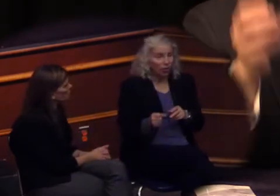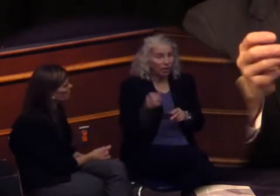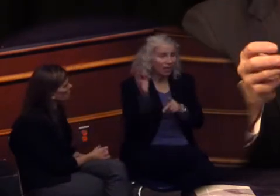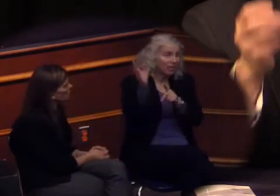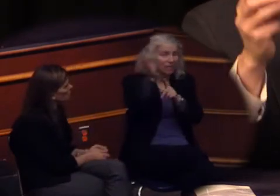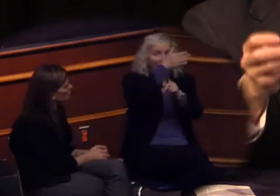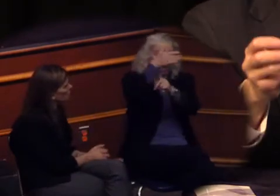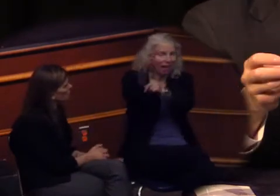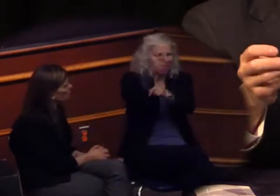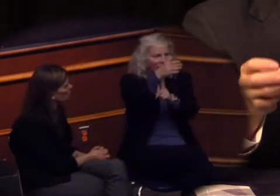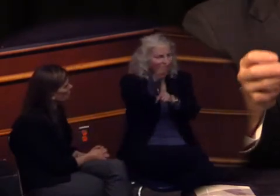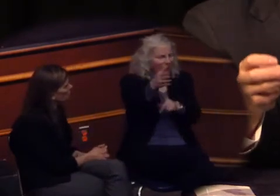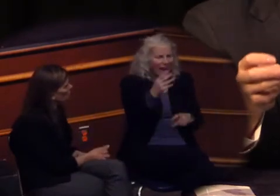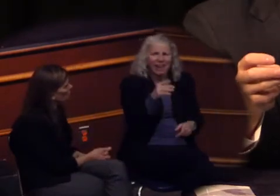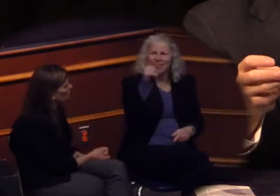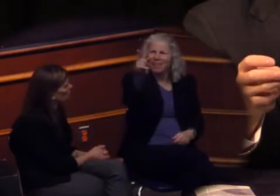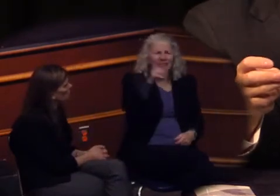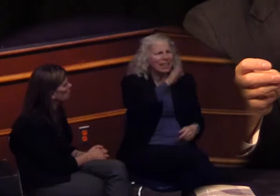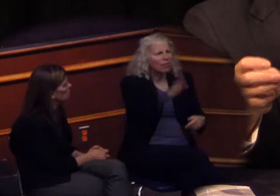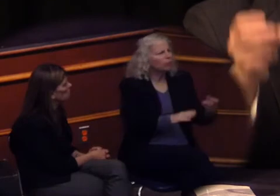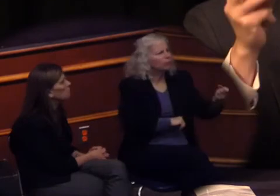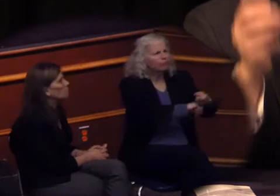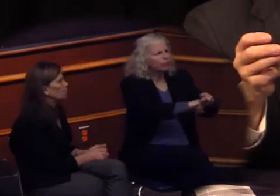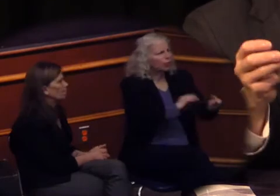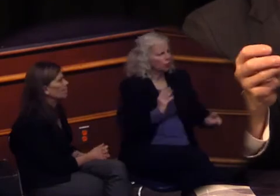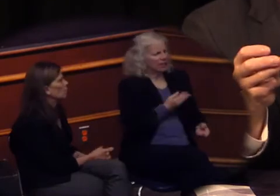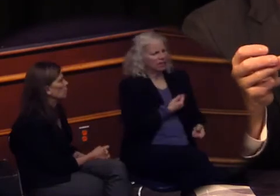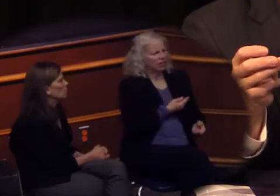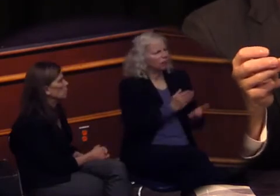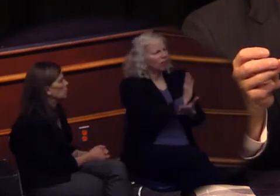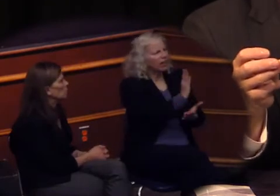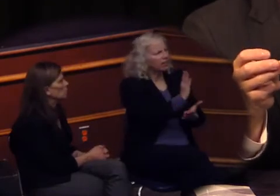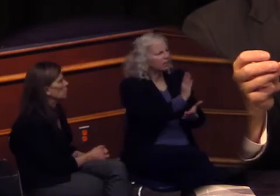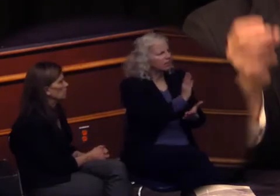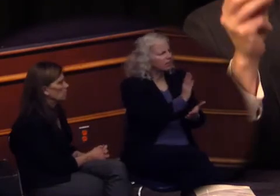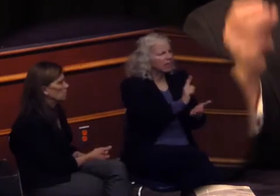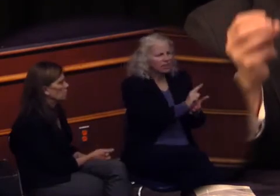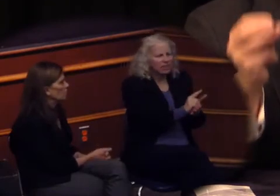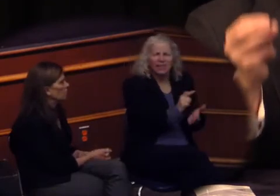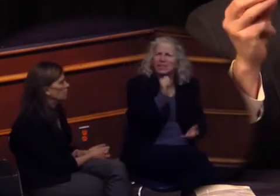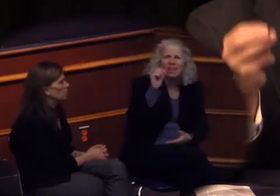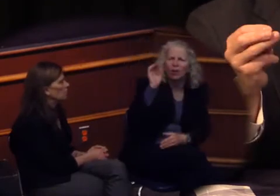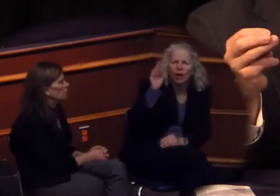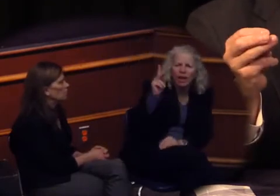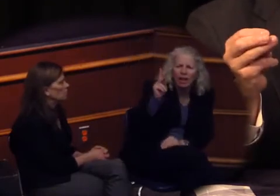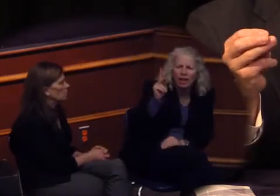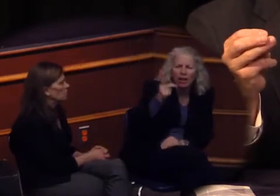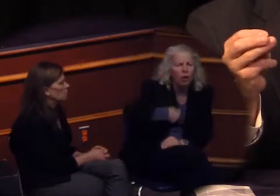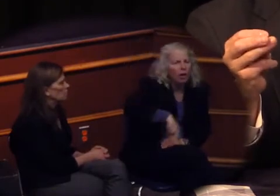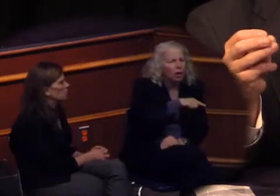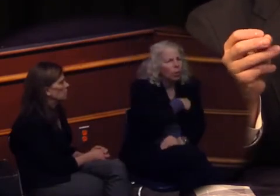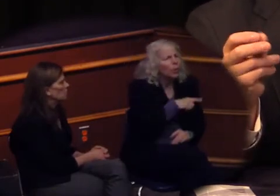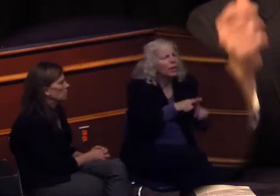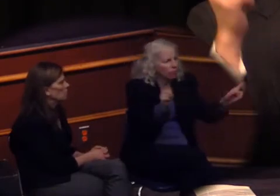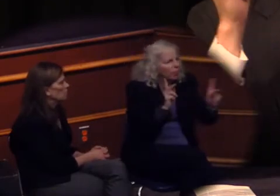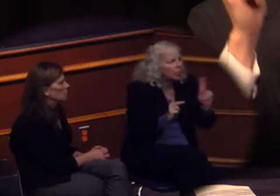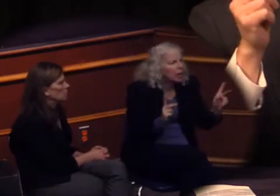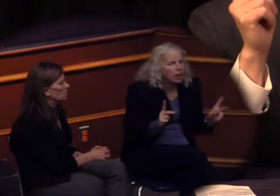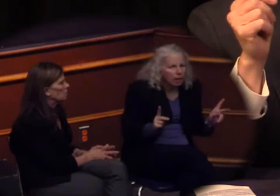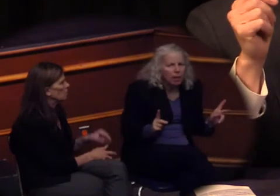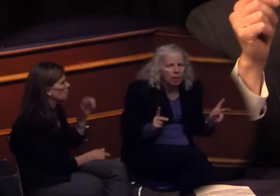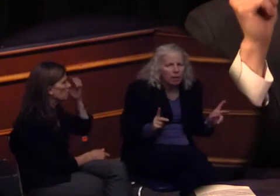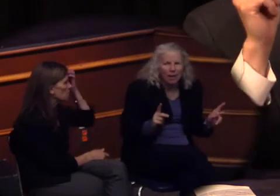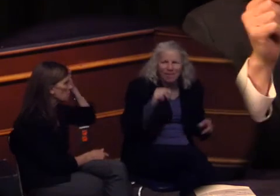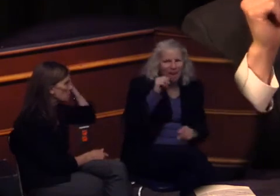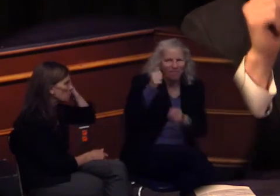staying silent on transgender rights legislation. It's not okay. It's not who we are. If